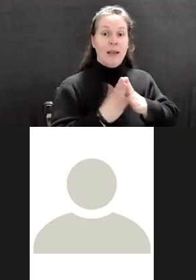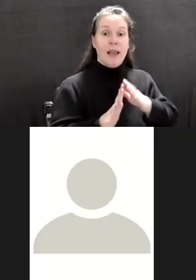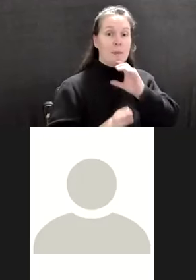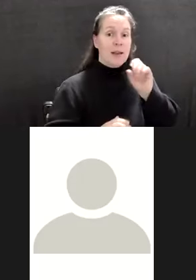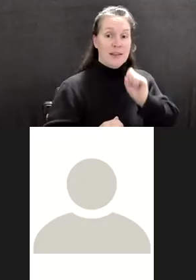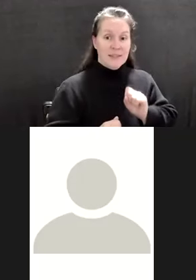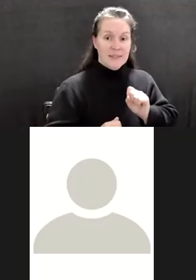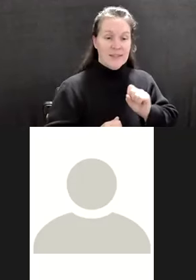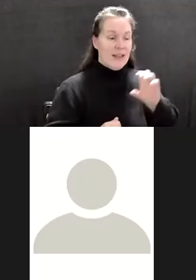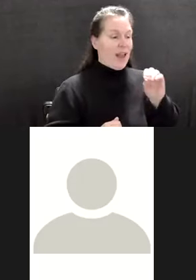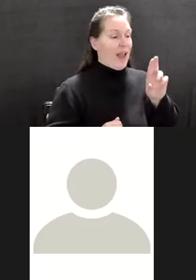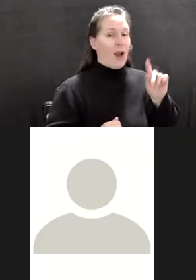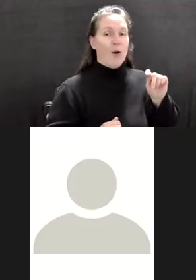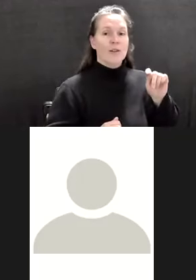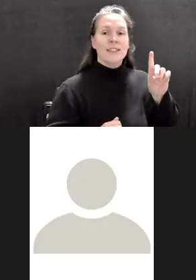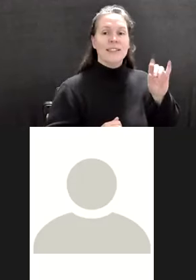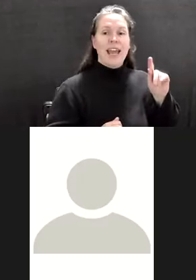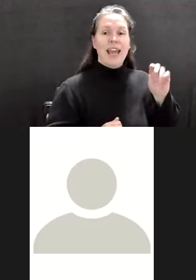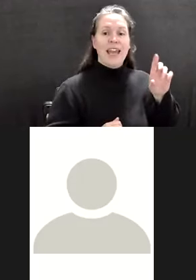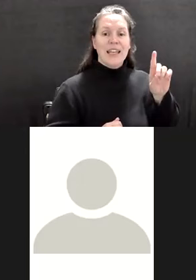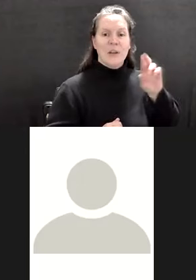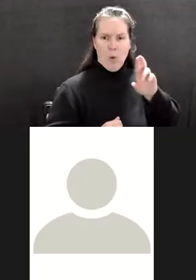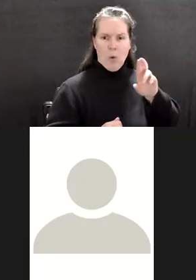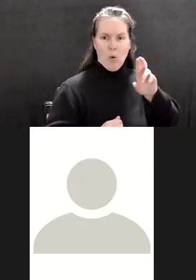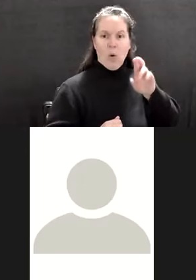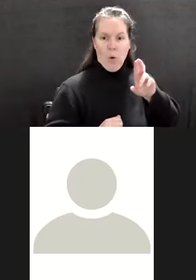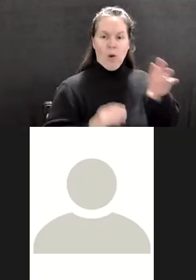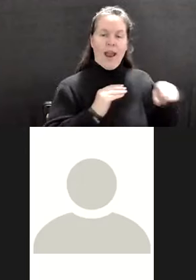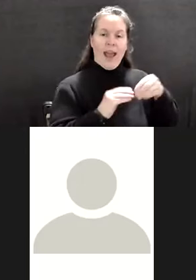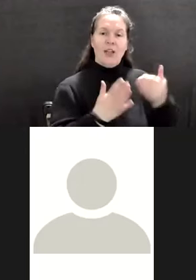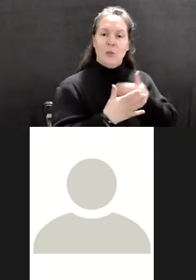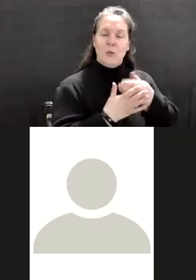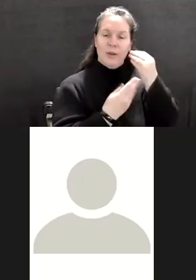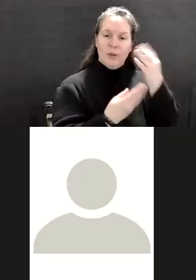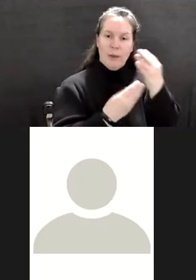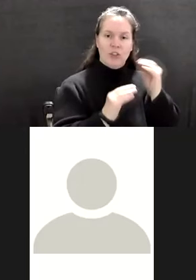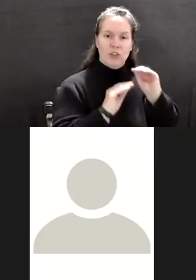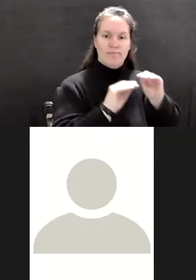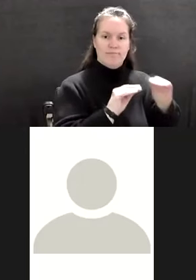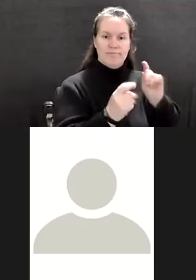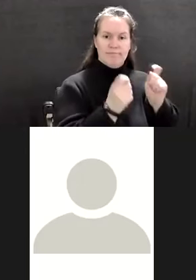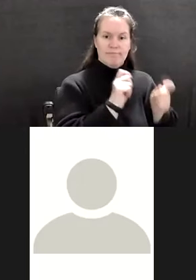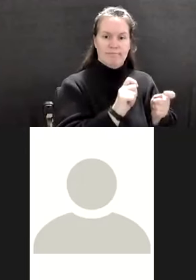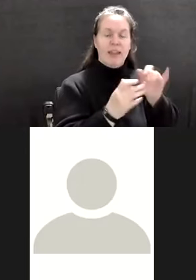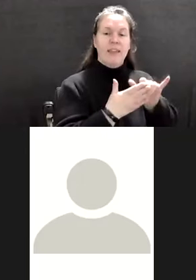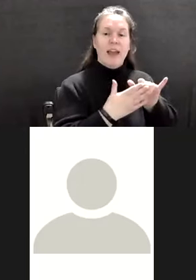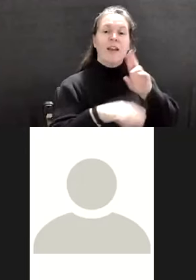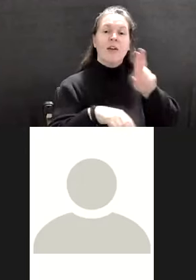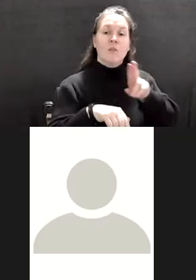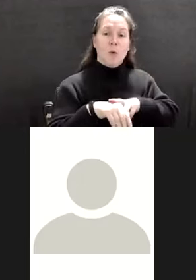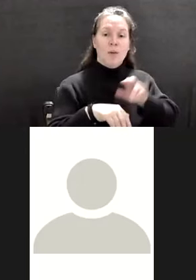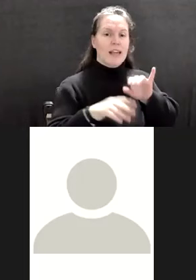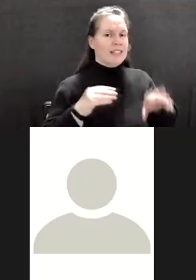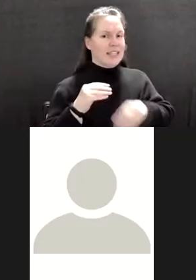if additional information needs to be added in. And that's, of course, in addition